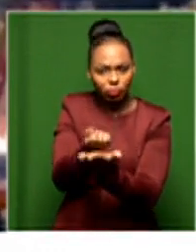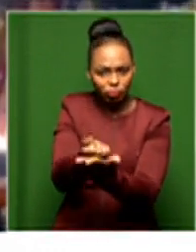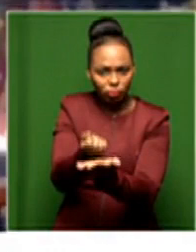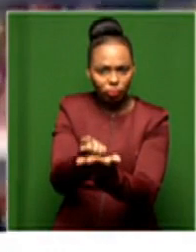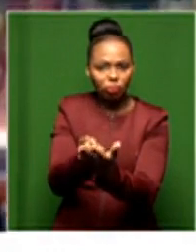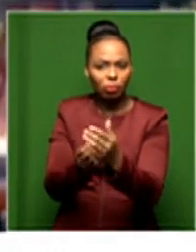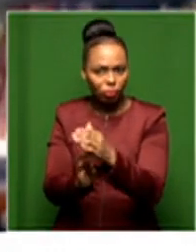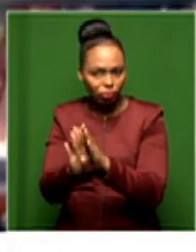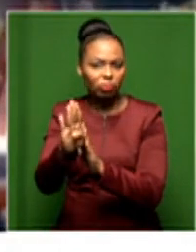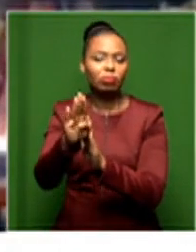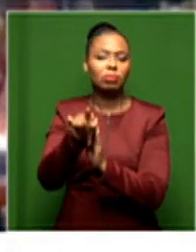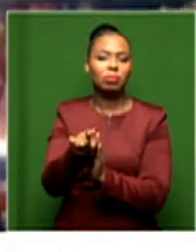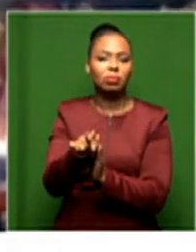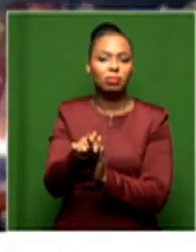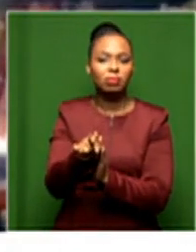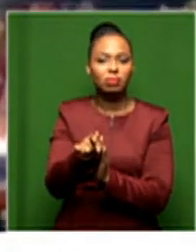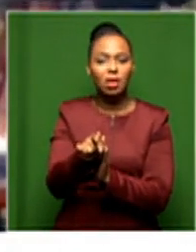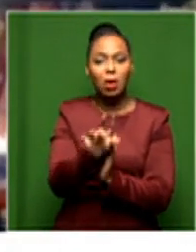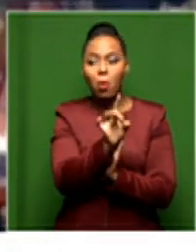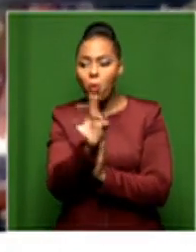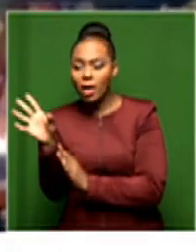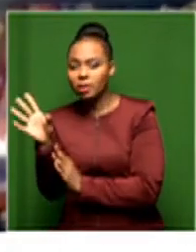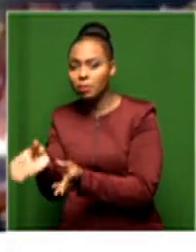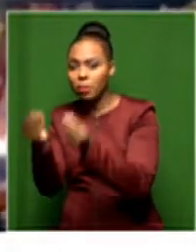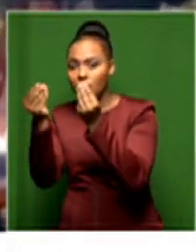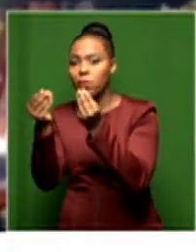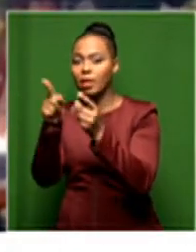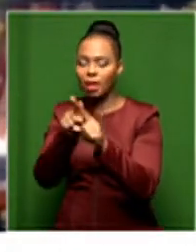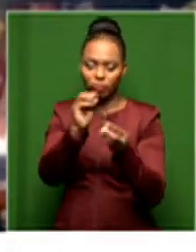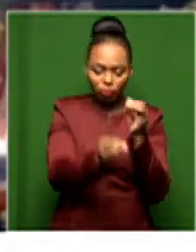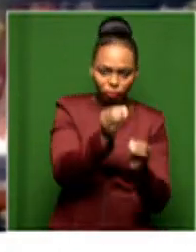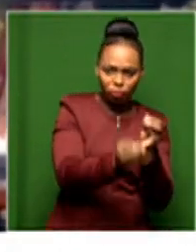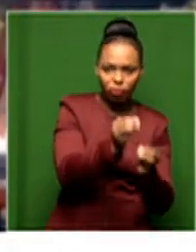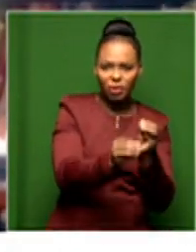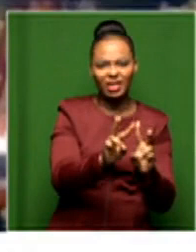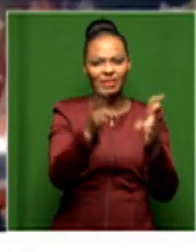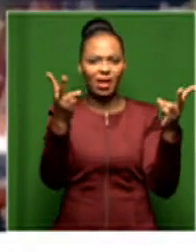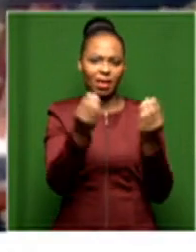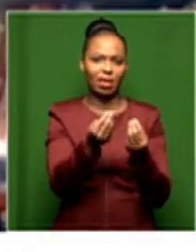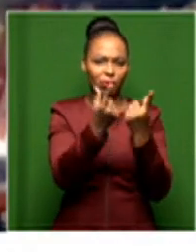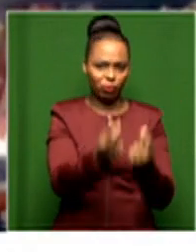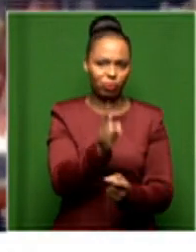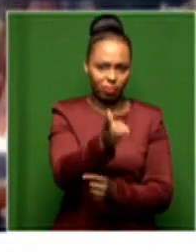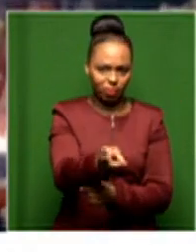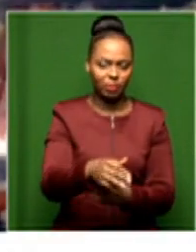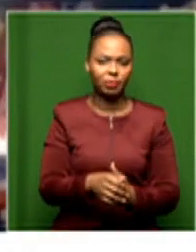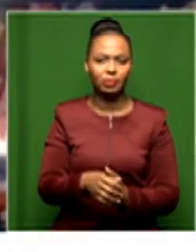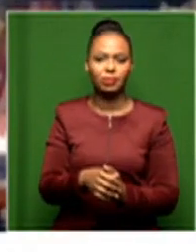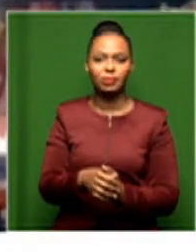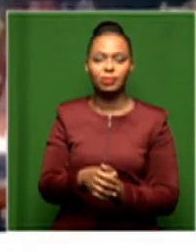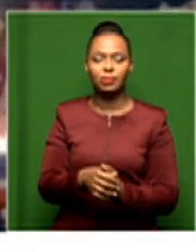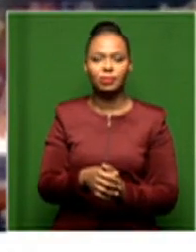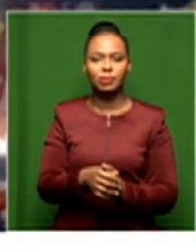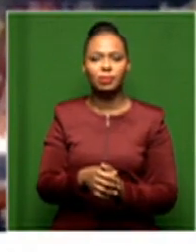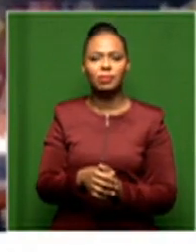plastic that's extracted from the environment once only and then recycled and reconstituted into product over and over again. And since